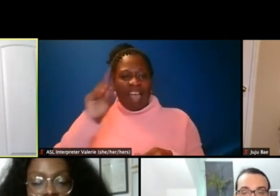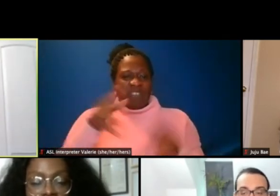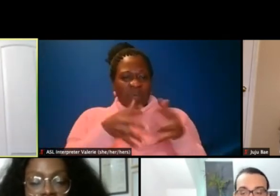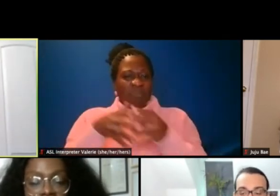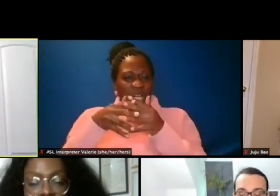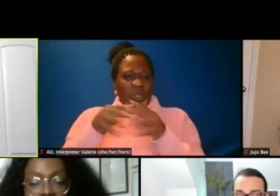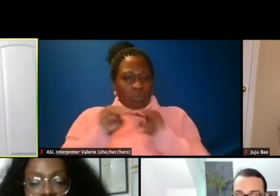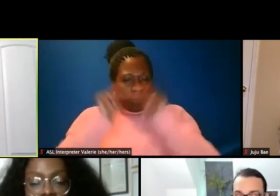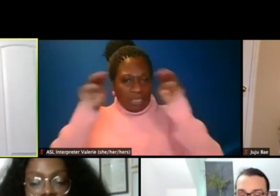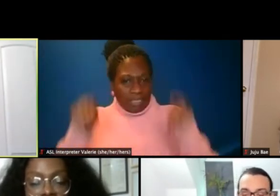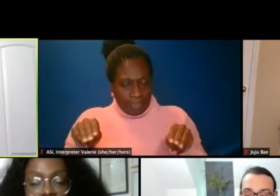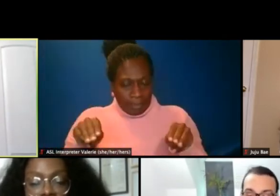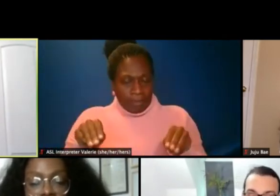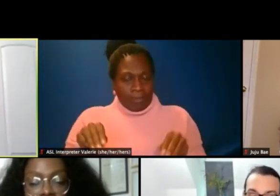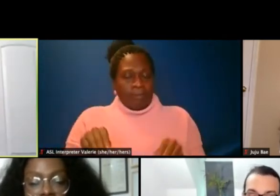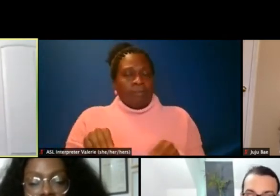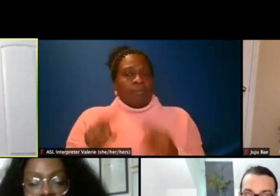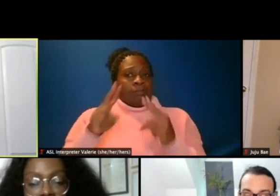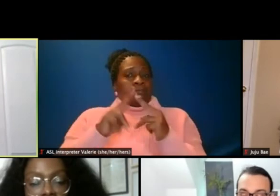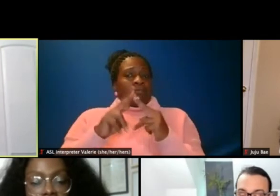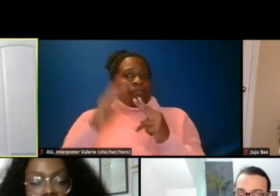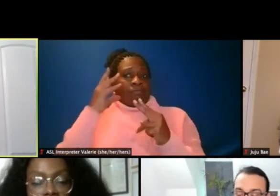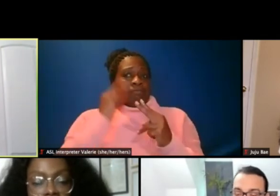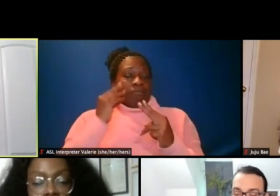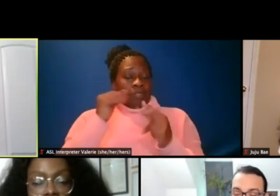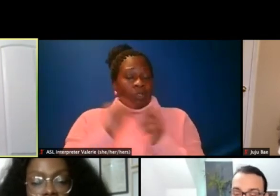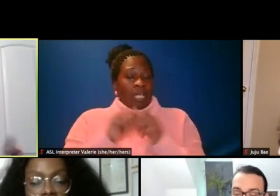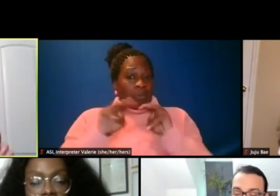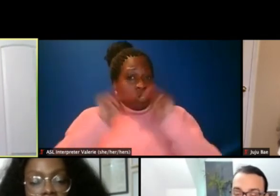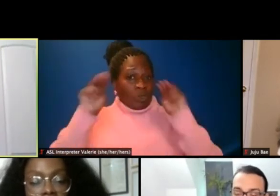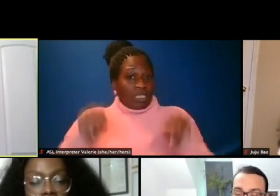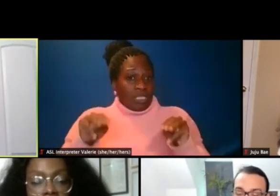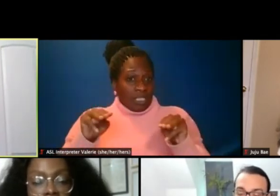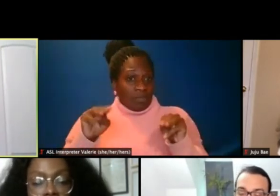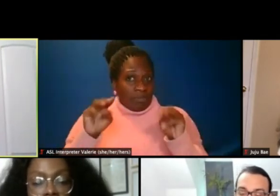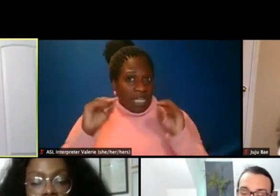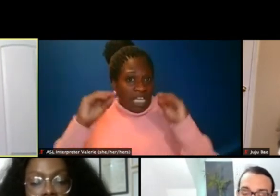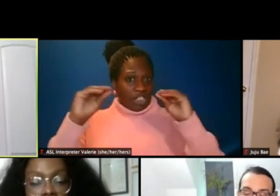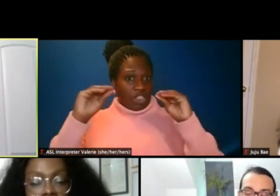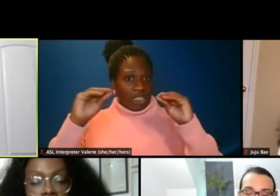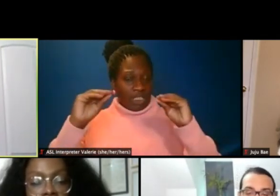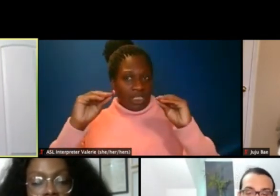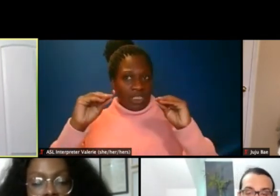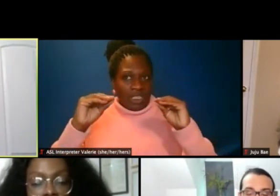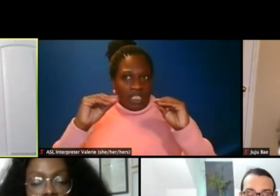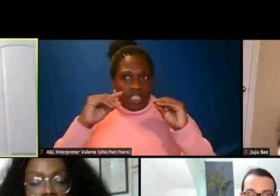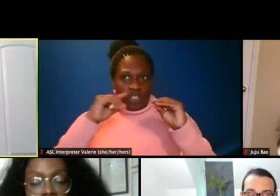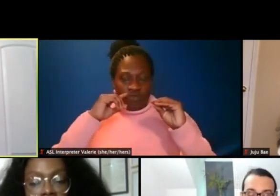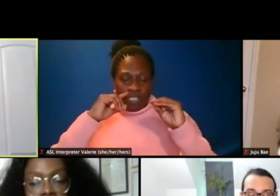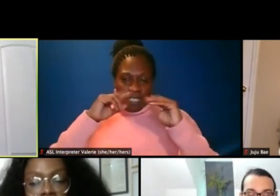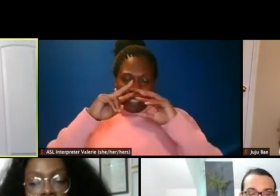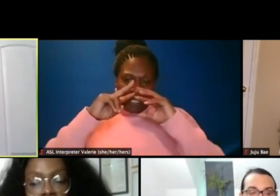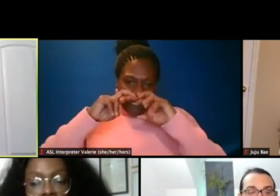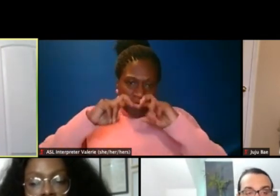with that, in museum education, you do this deep dive, of